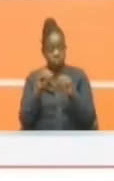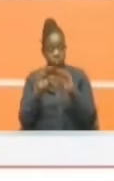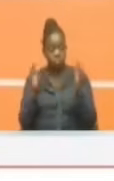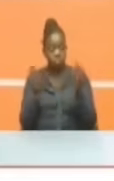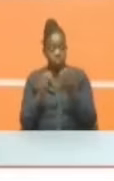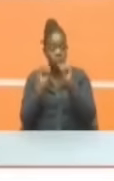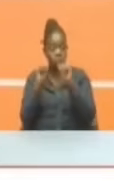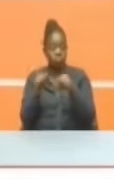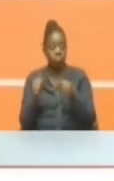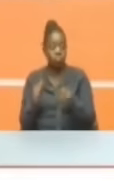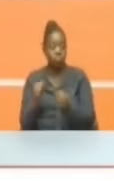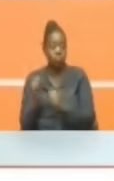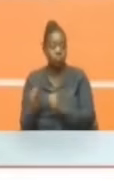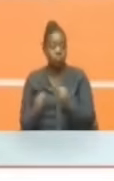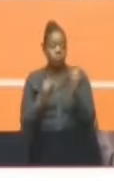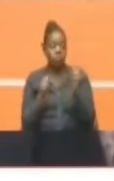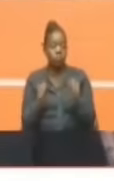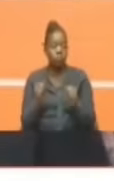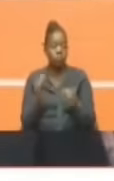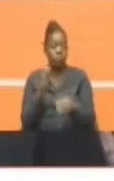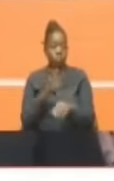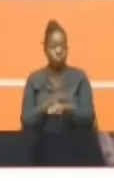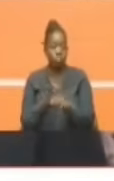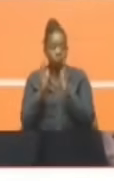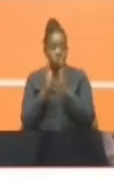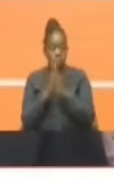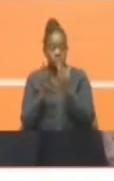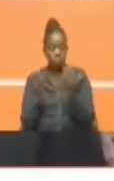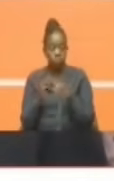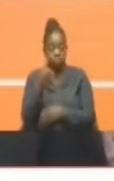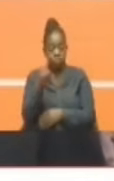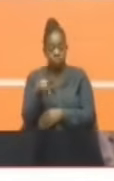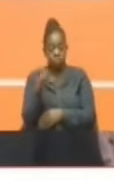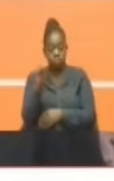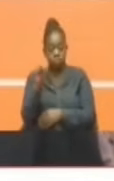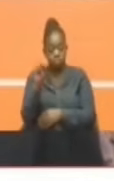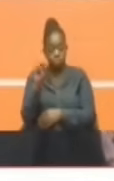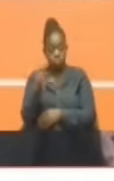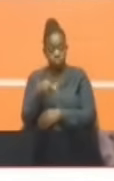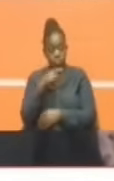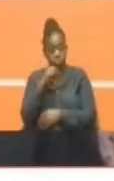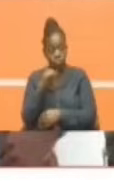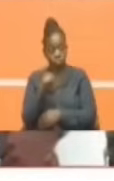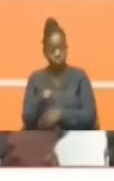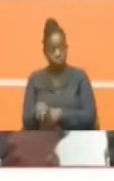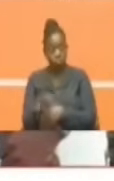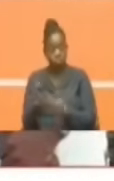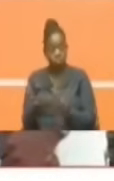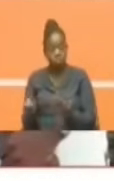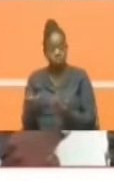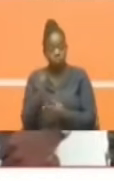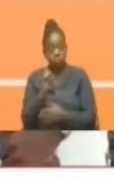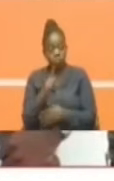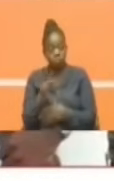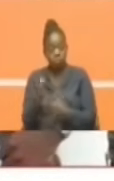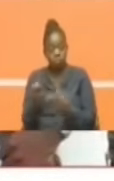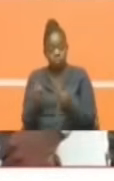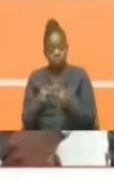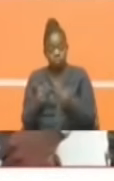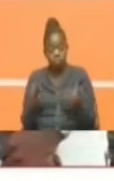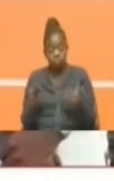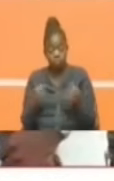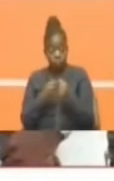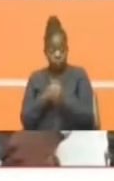that can hold us strong more than prayers. Yemze Paul Awolia, ngaitata omugenzi awudde bakamwana, omutabani omuyeka gw'abadde